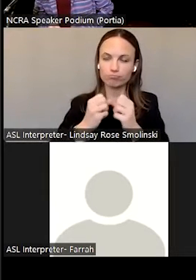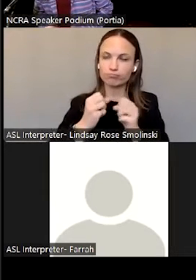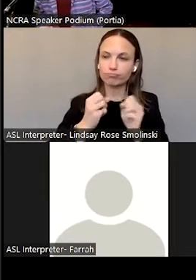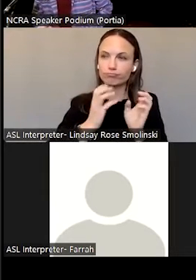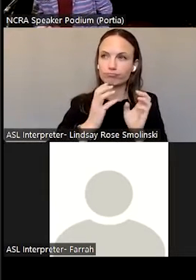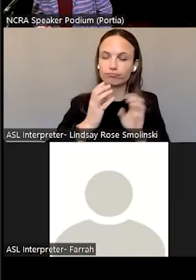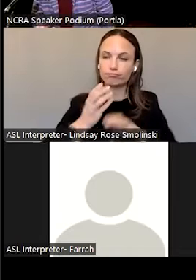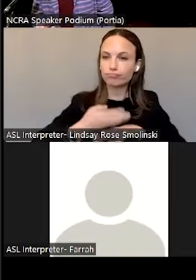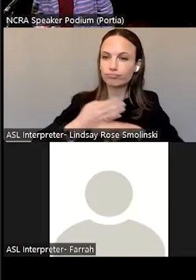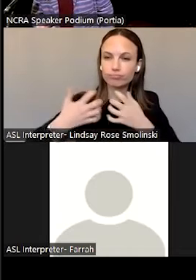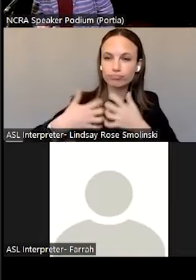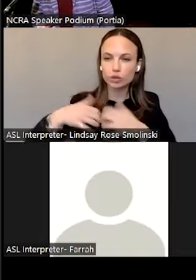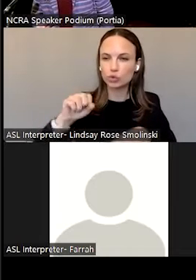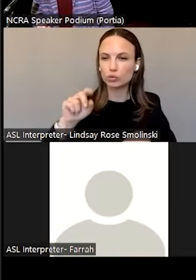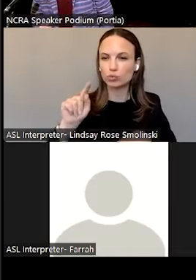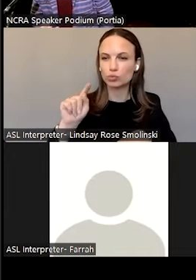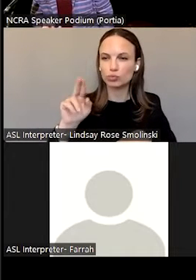studio.